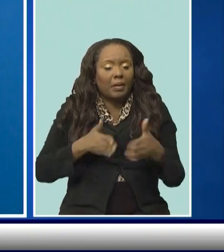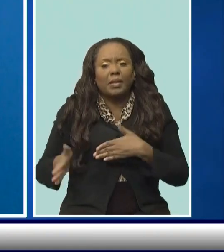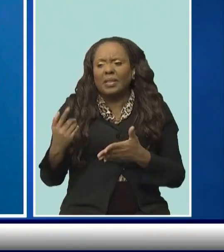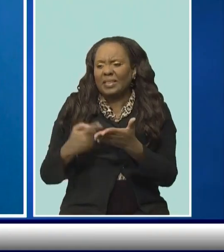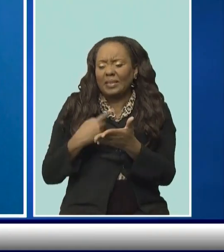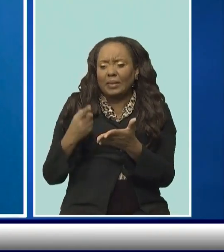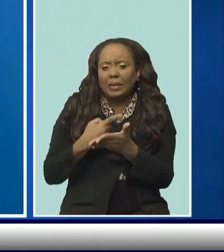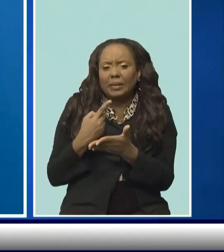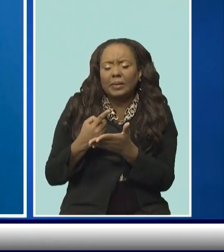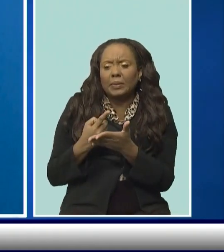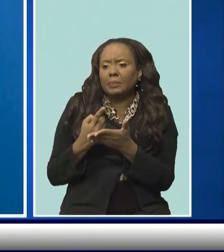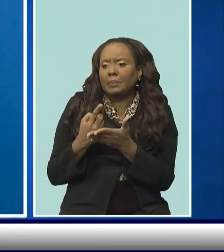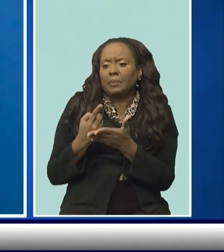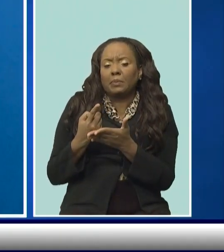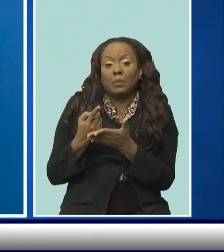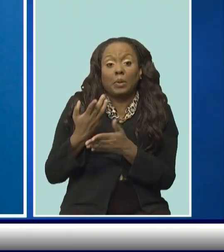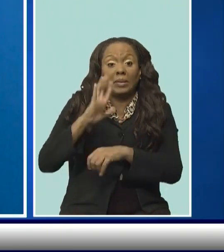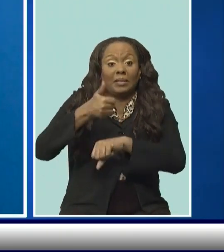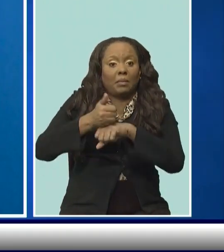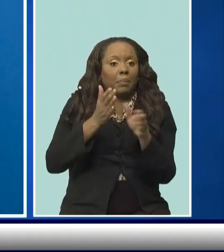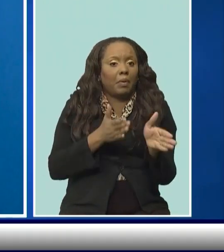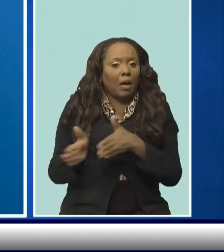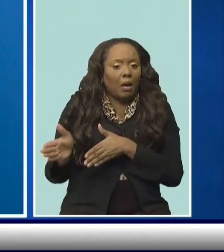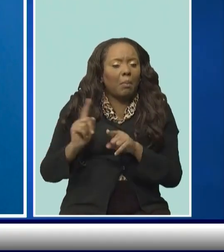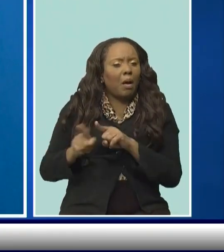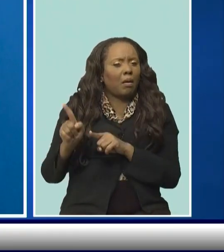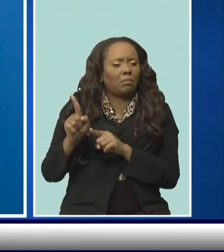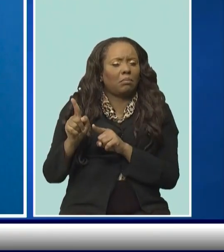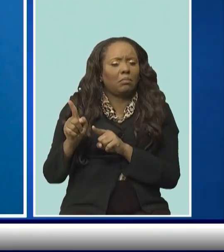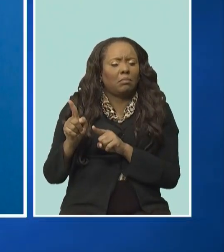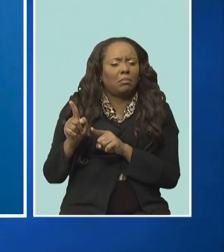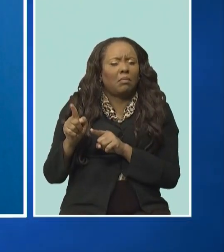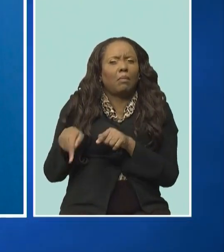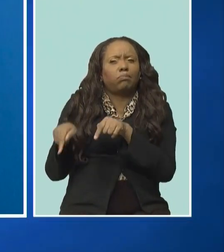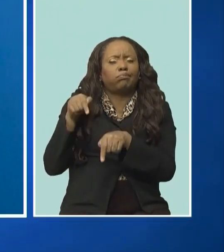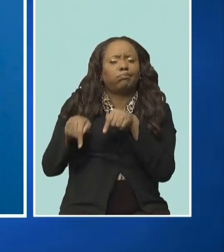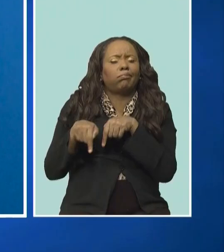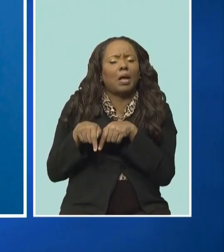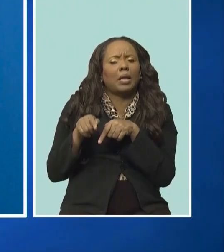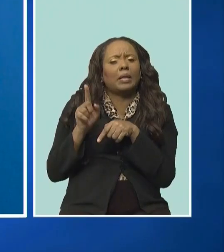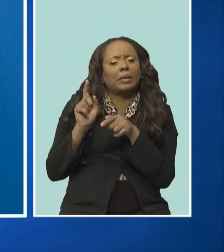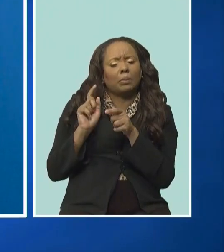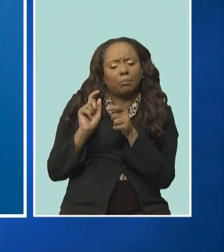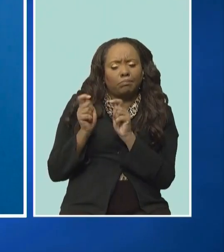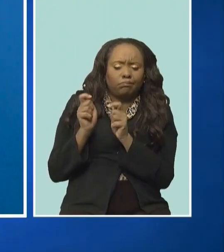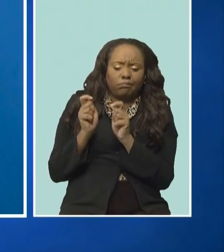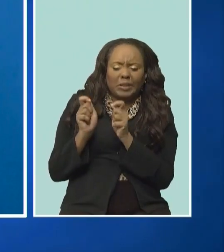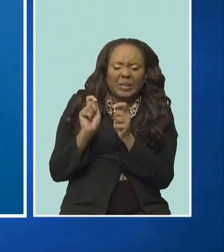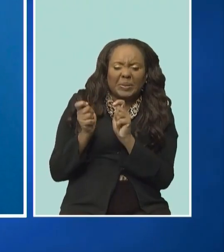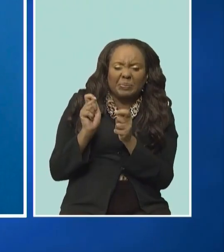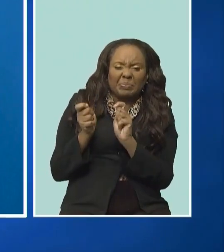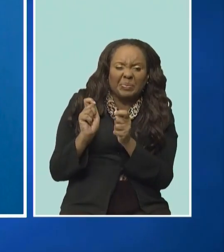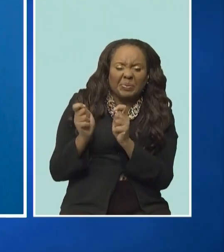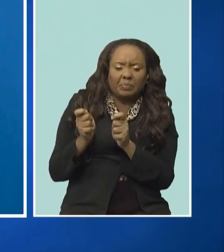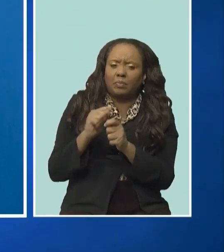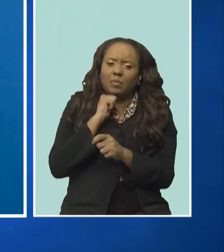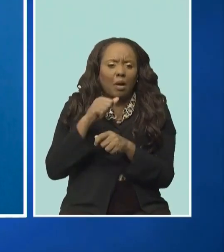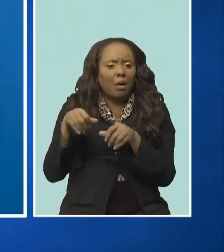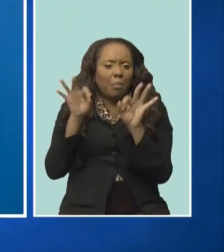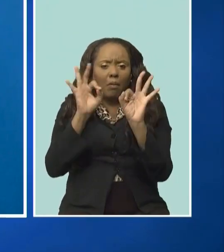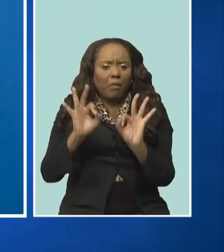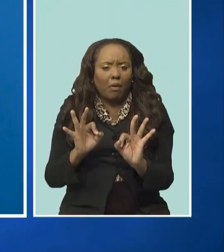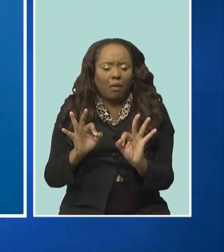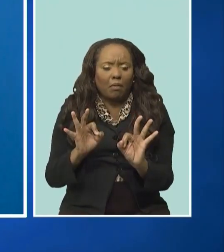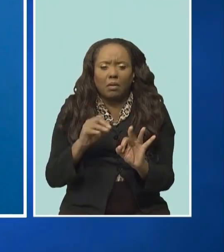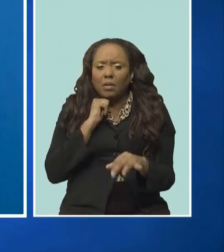to fine-tune. And therefore, if you ask me whether it was a perfect execution, by no means was it perfect. But what we